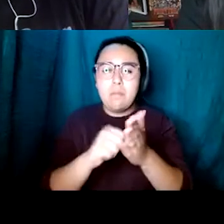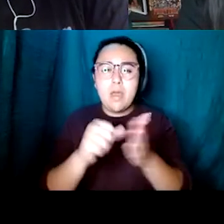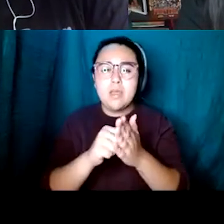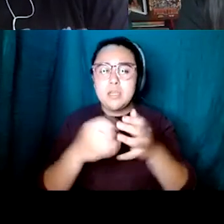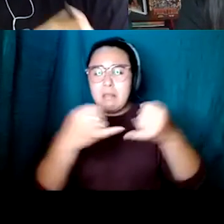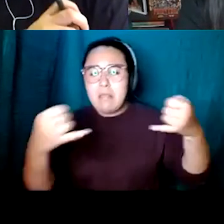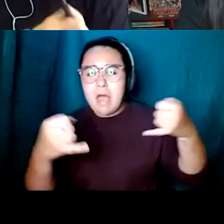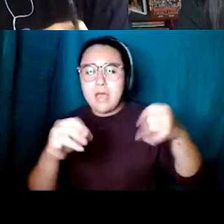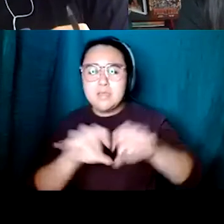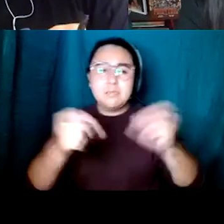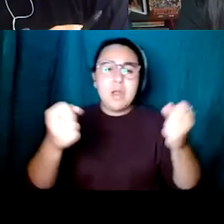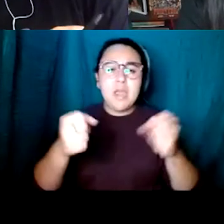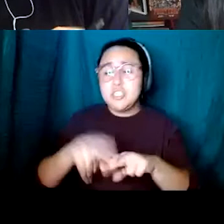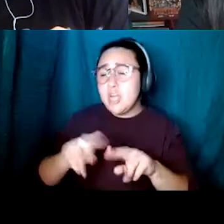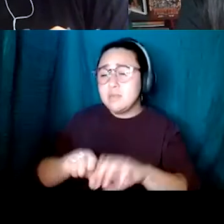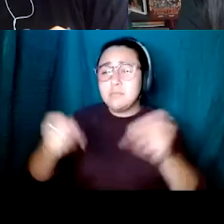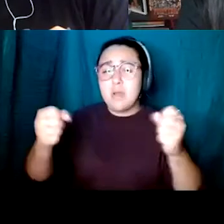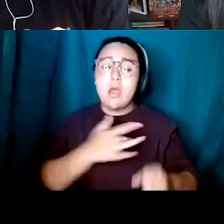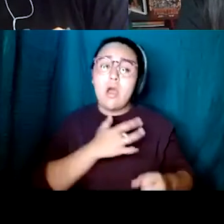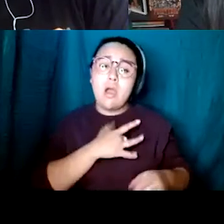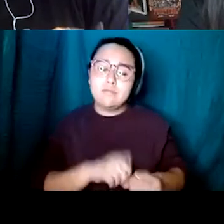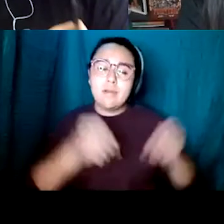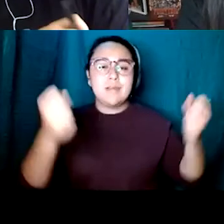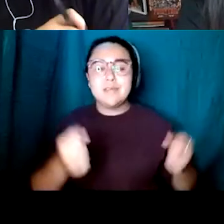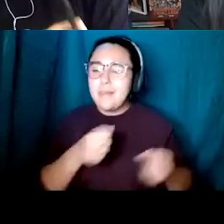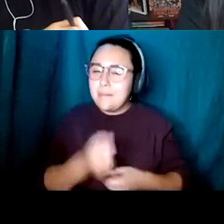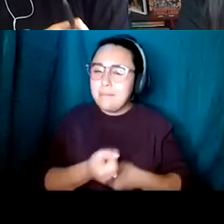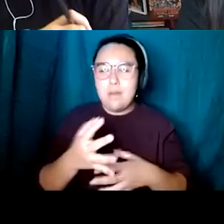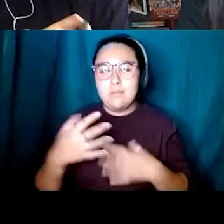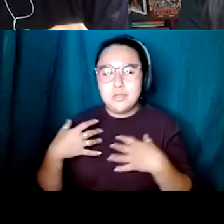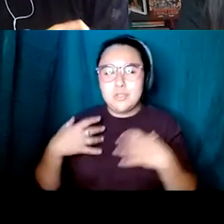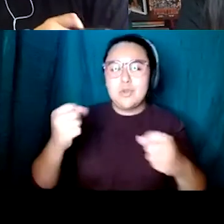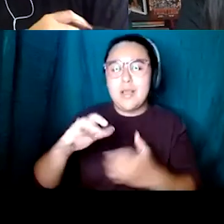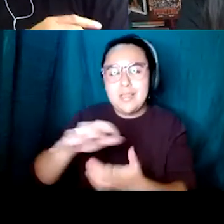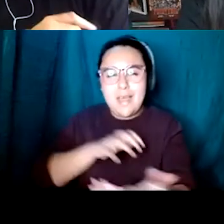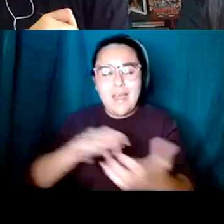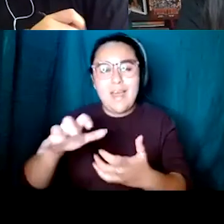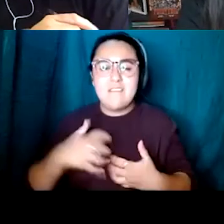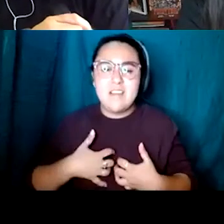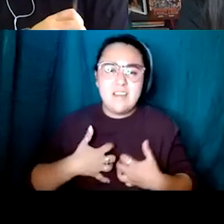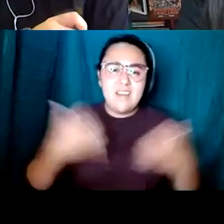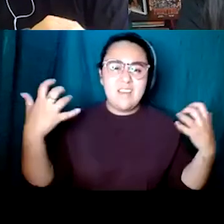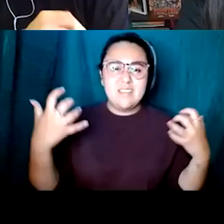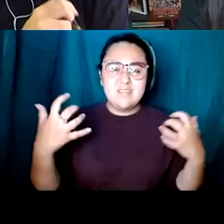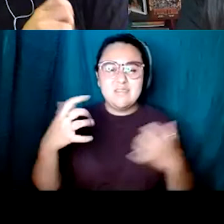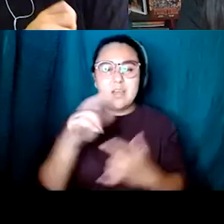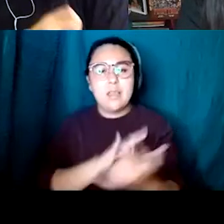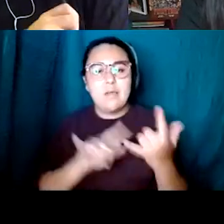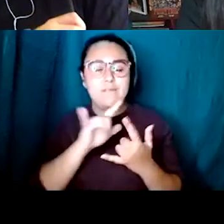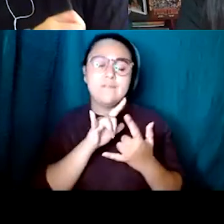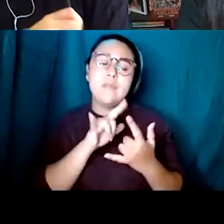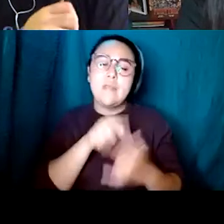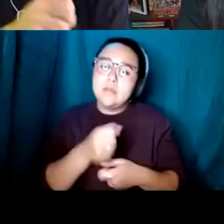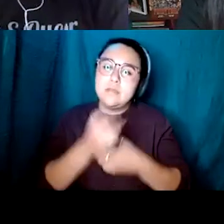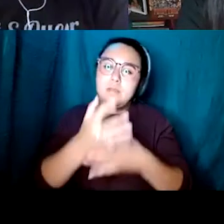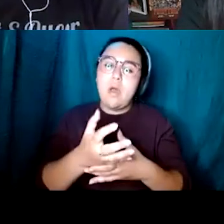breaks chairs, breaks hearts. This poem is as strong as its laughter, as its anger, and as its love. This poem,